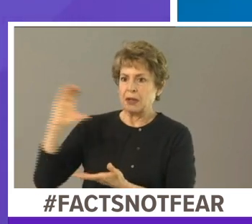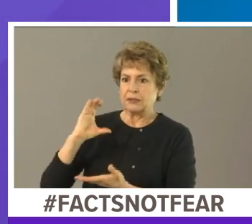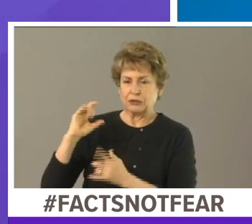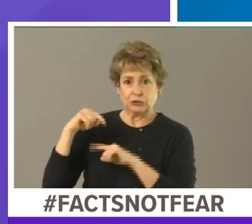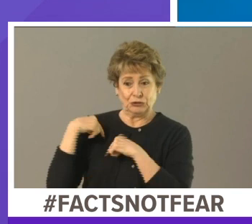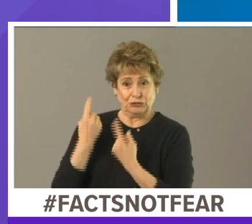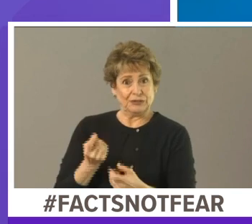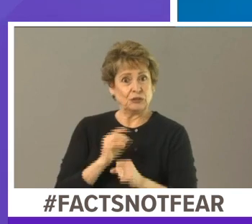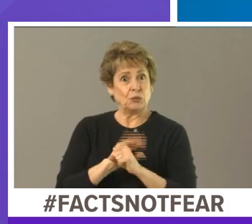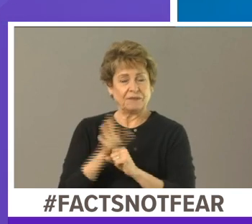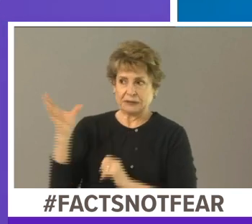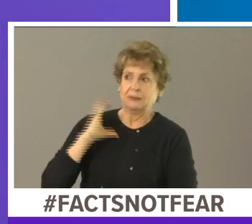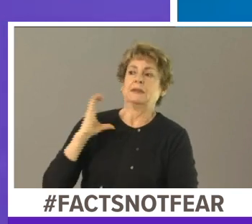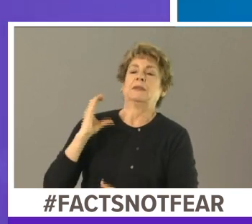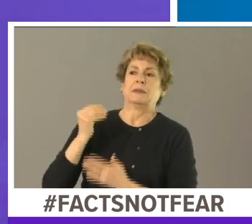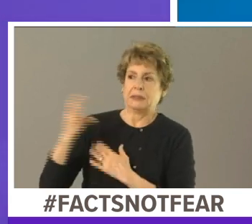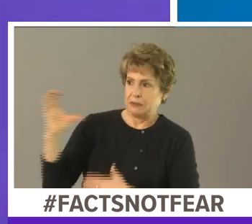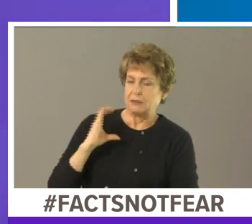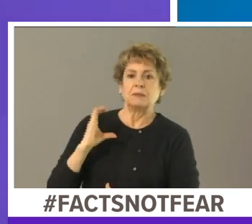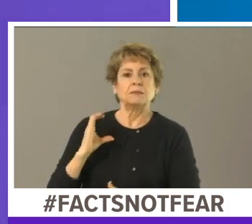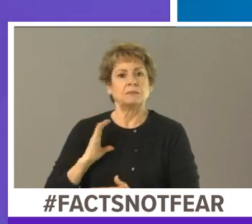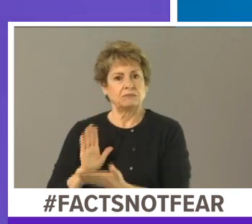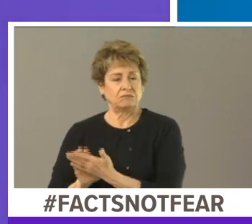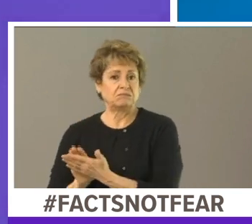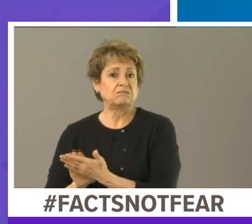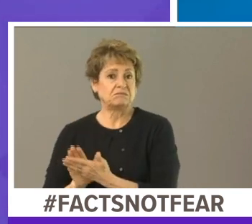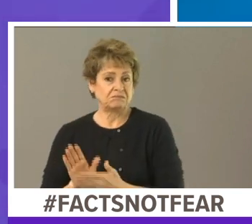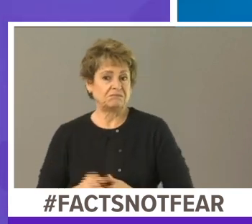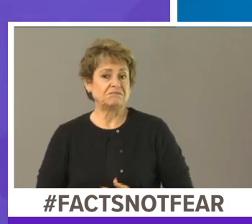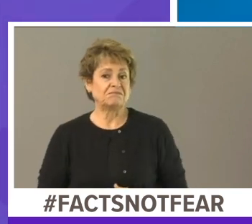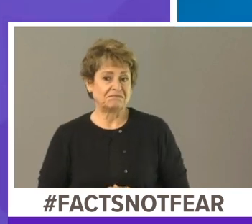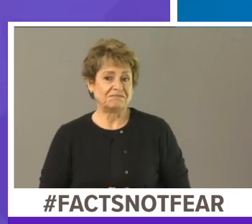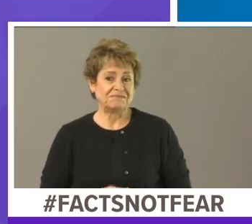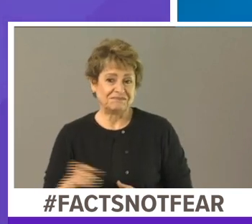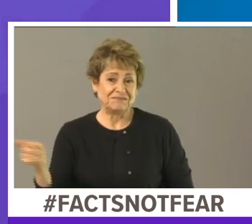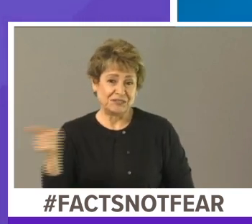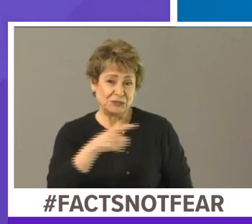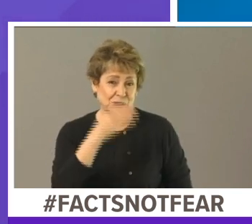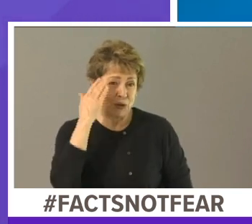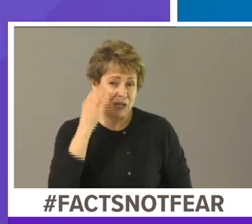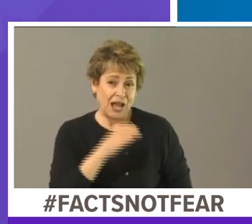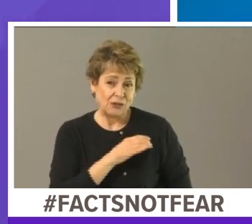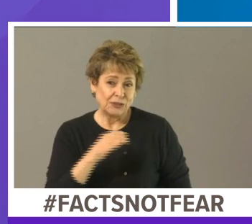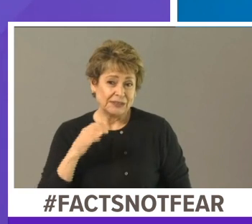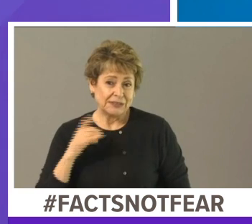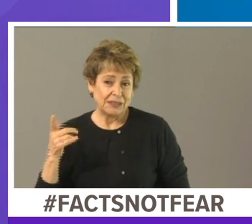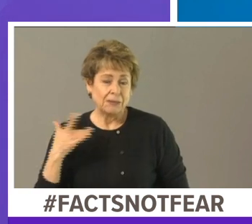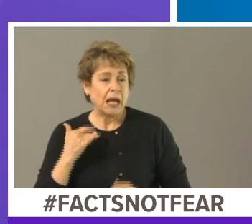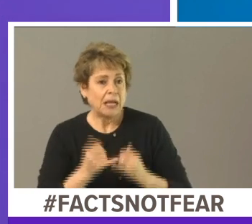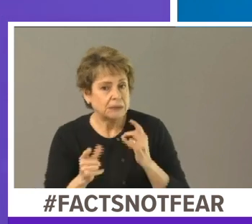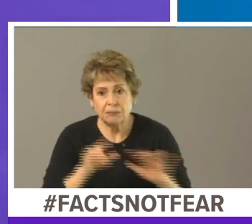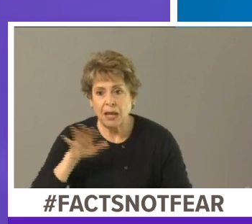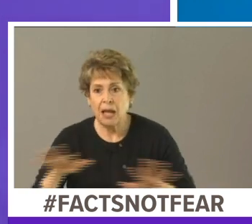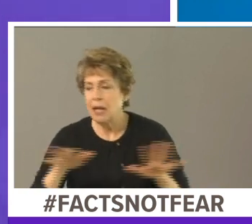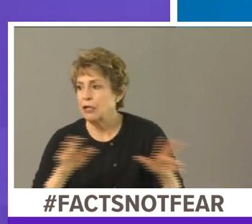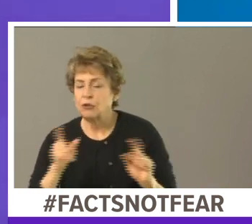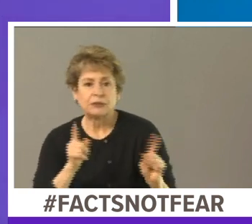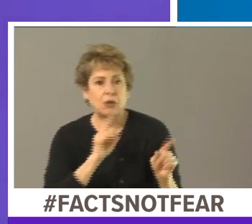that Congress almost always acts at the last minute. So we are exploring what our